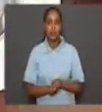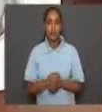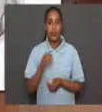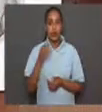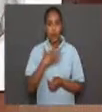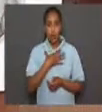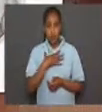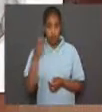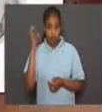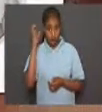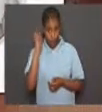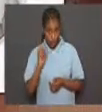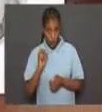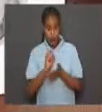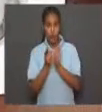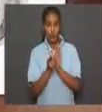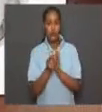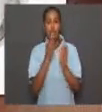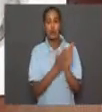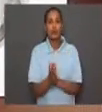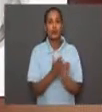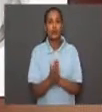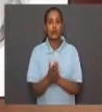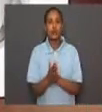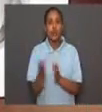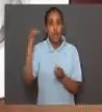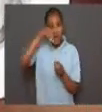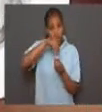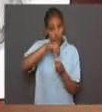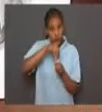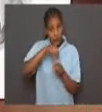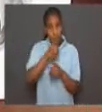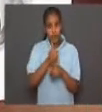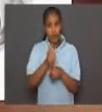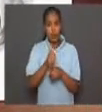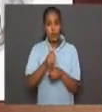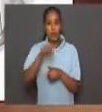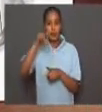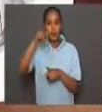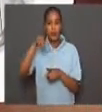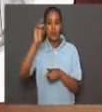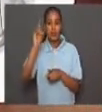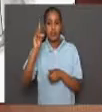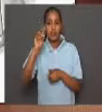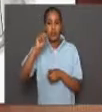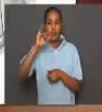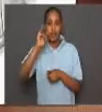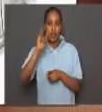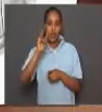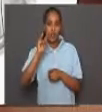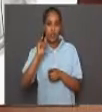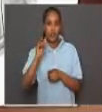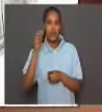White gold, for example, is produced by adding metals like palladium and nickel